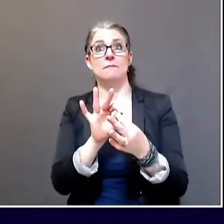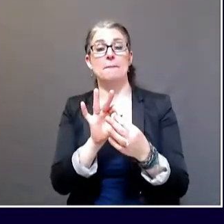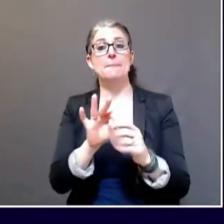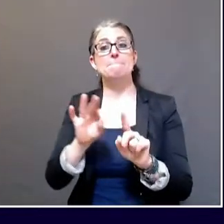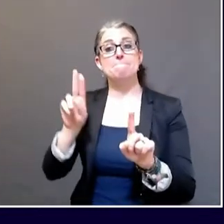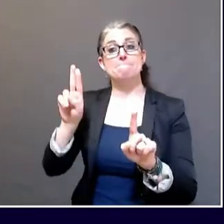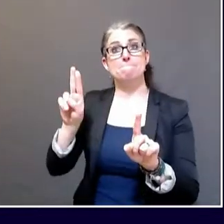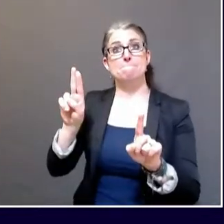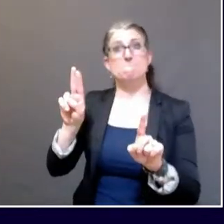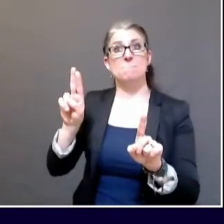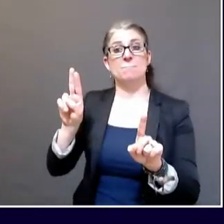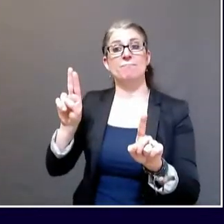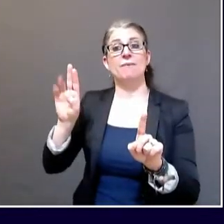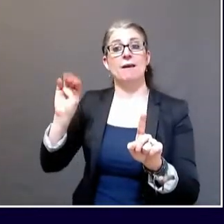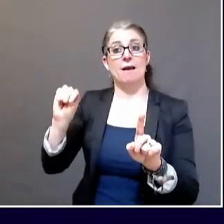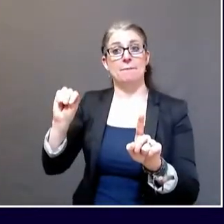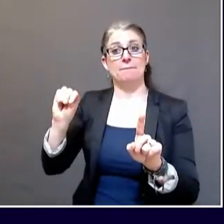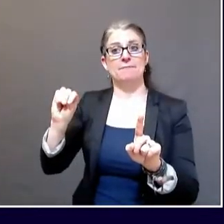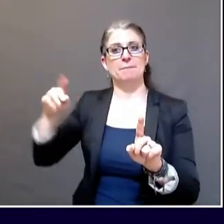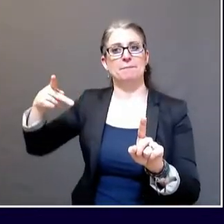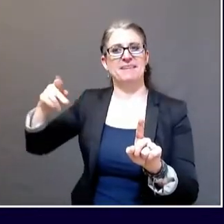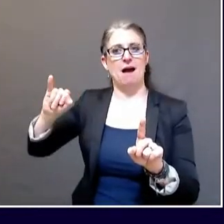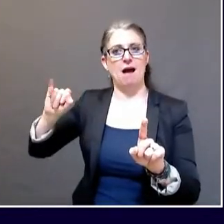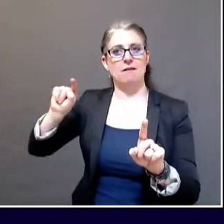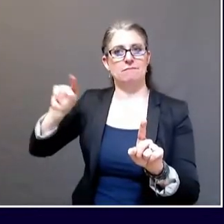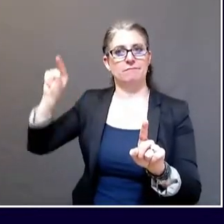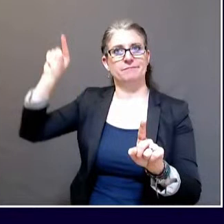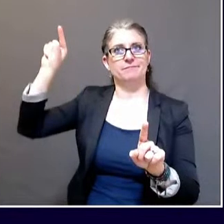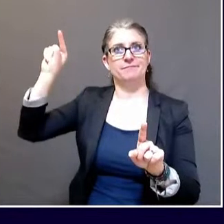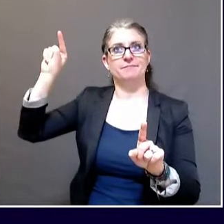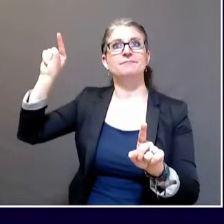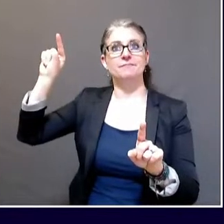Maine COVID-19 daily situation map